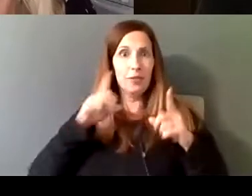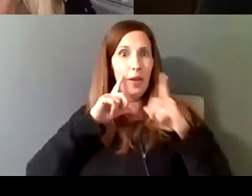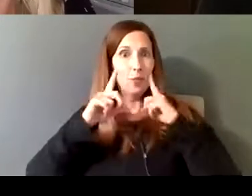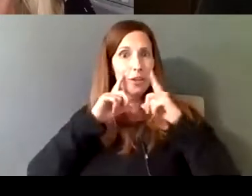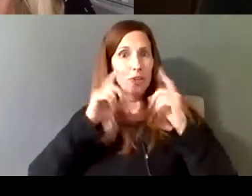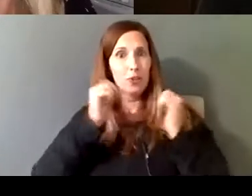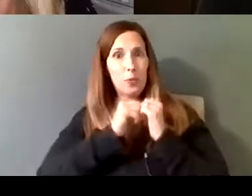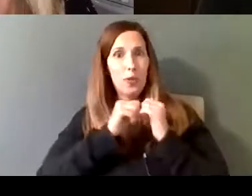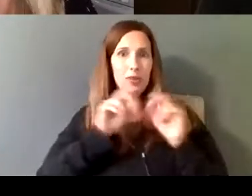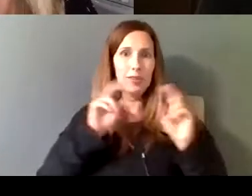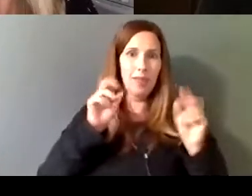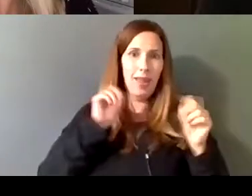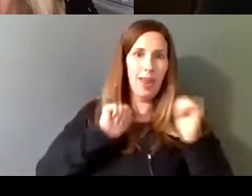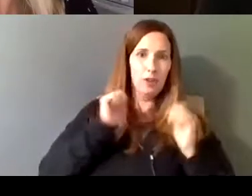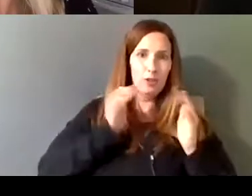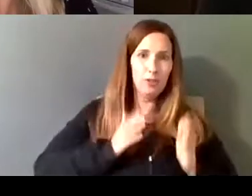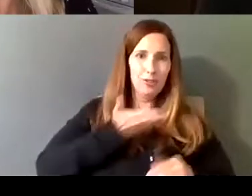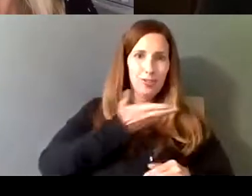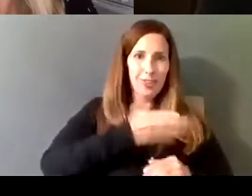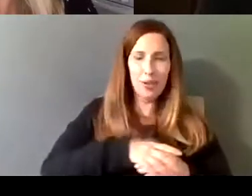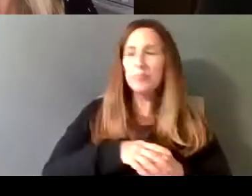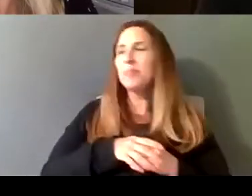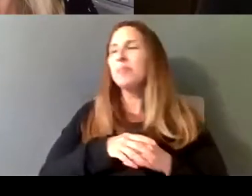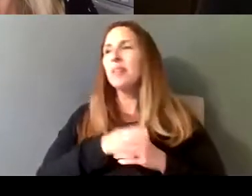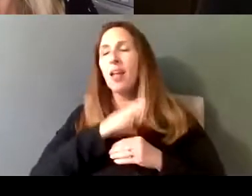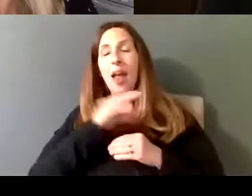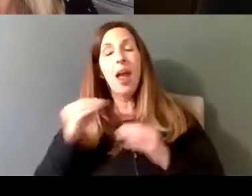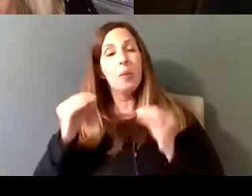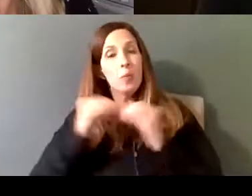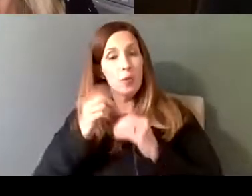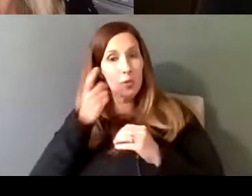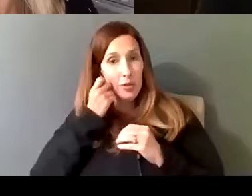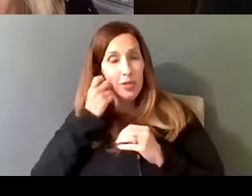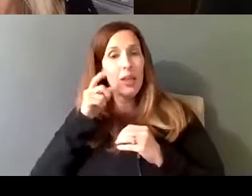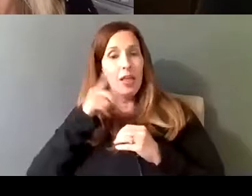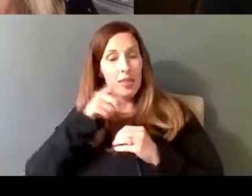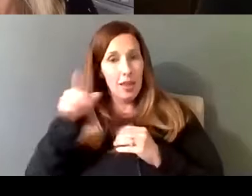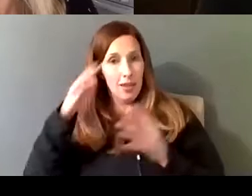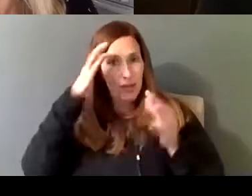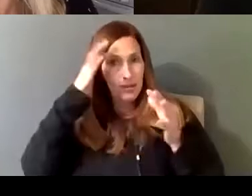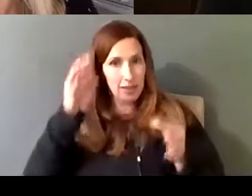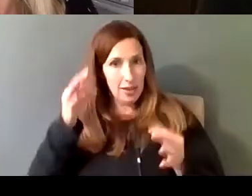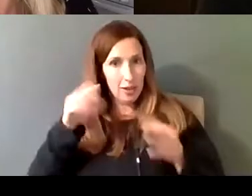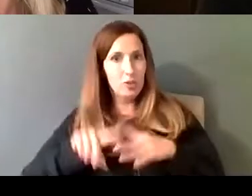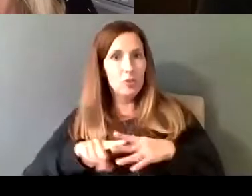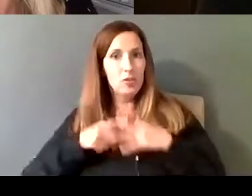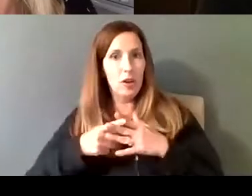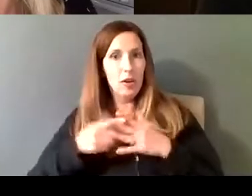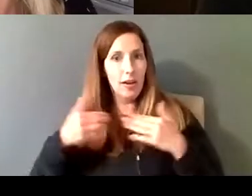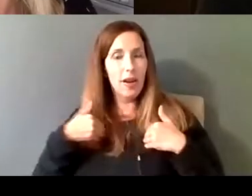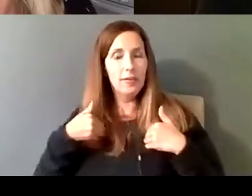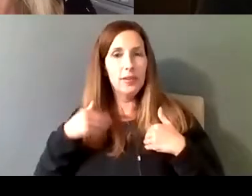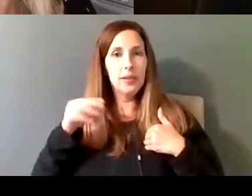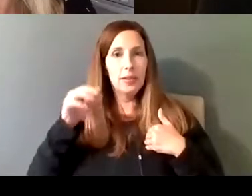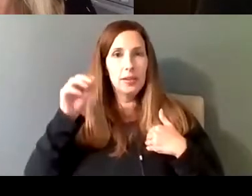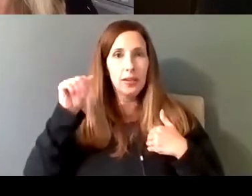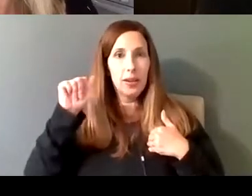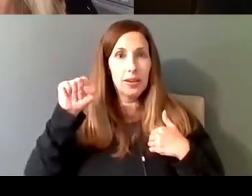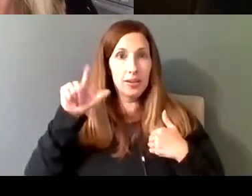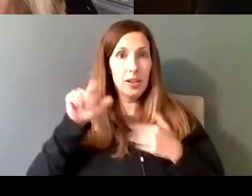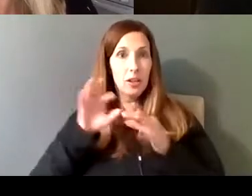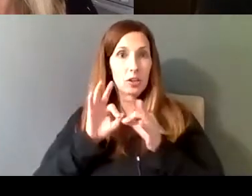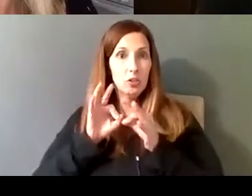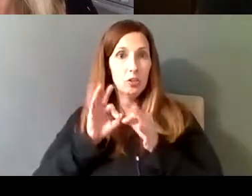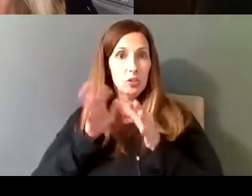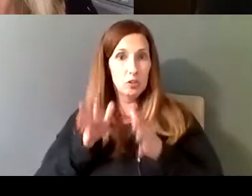their actors. And then they also more recently had decided to start having American Sign Language interpreters